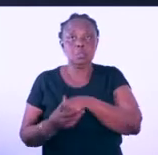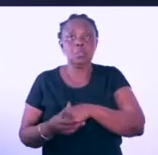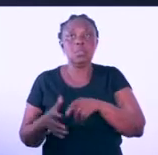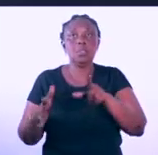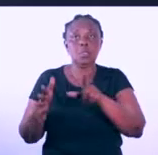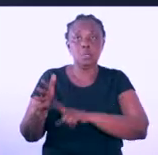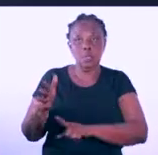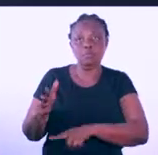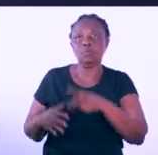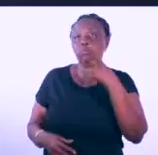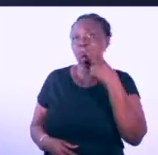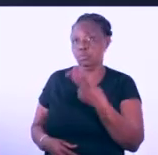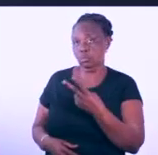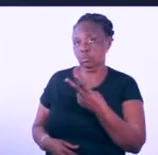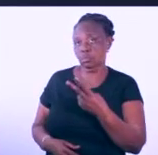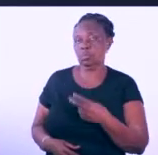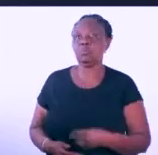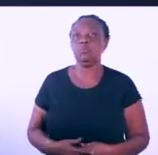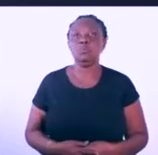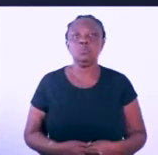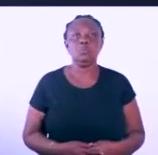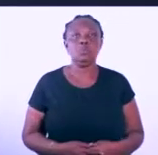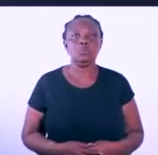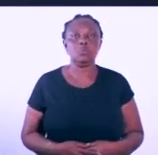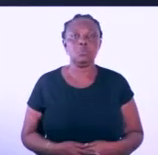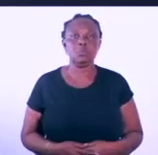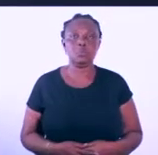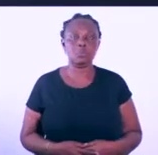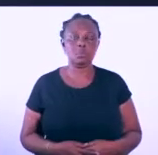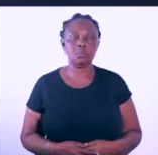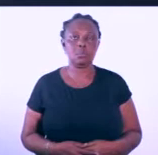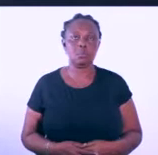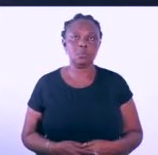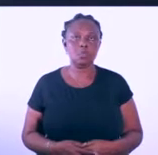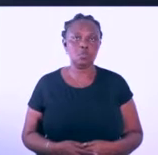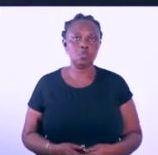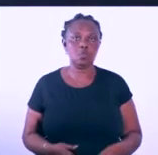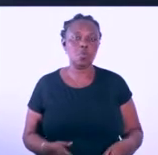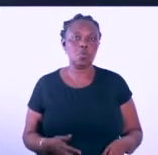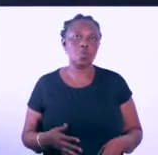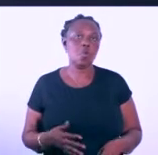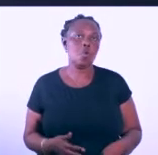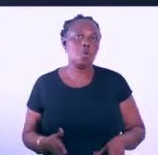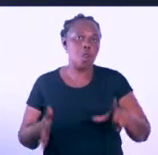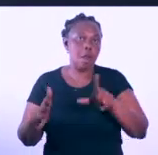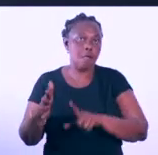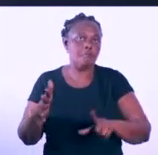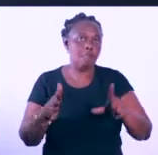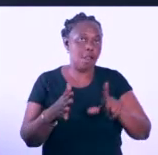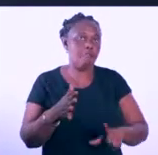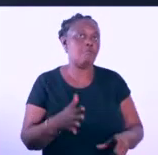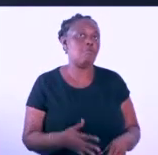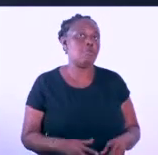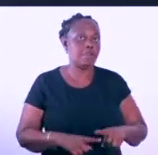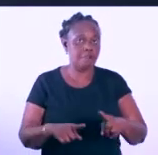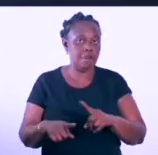level 2. I'll hand you over to my sister Kukua to